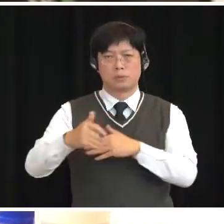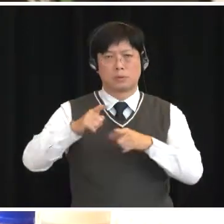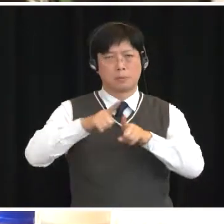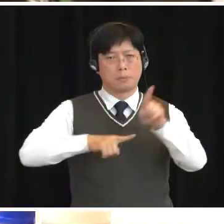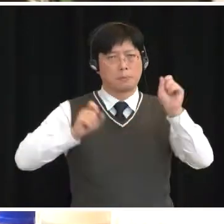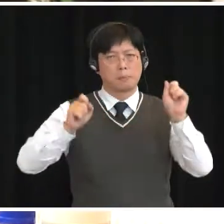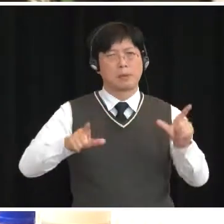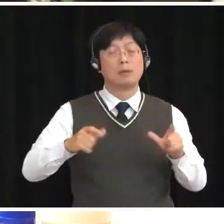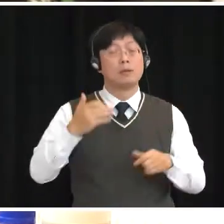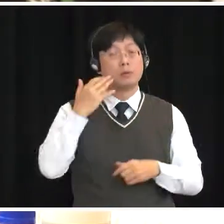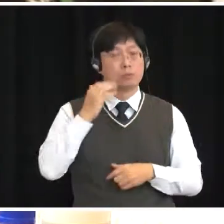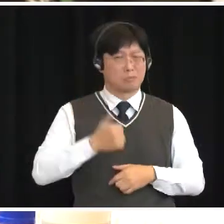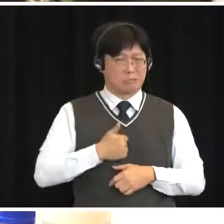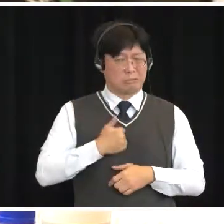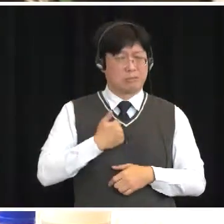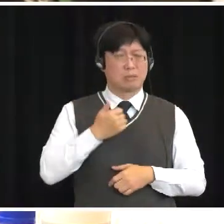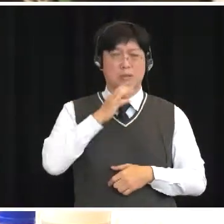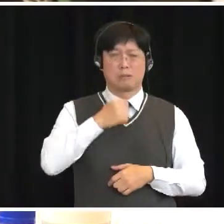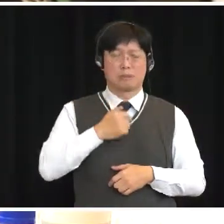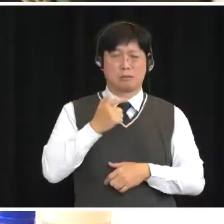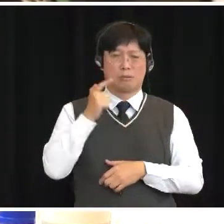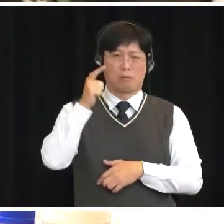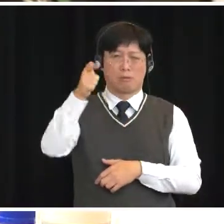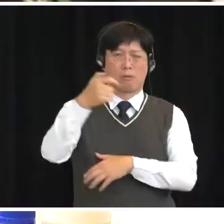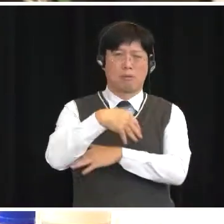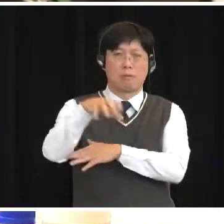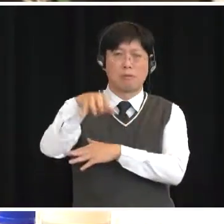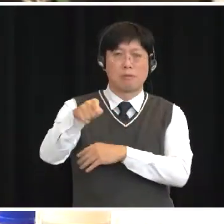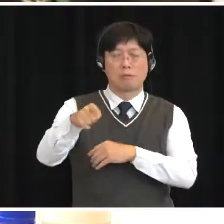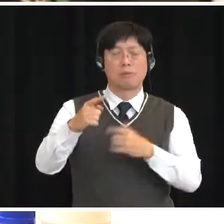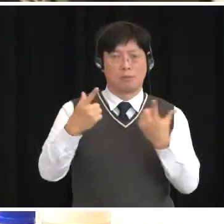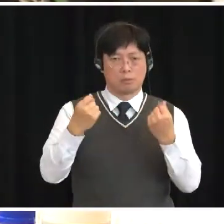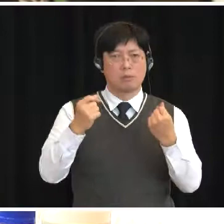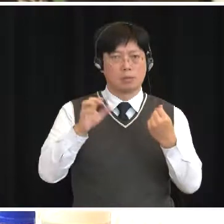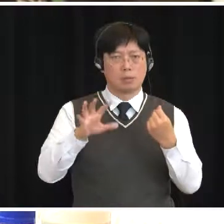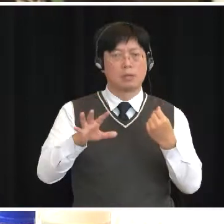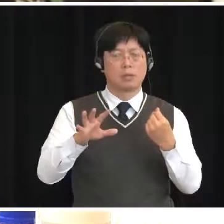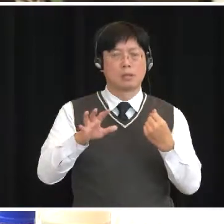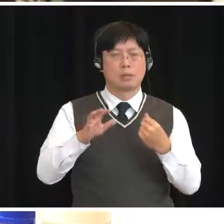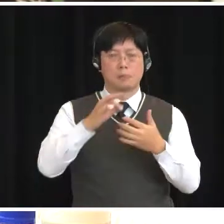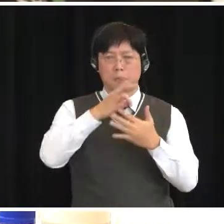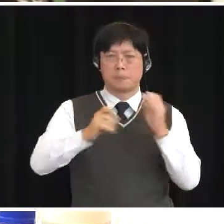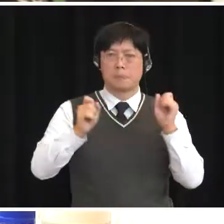areas. For remote areas,